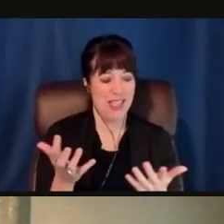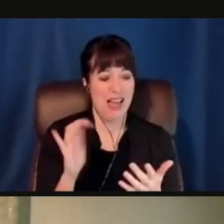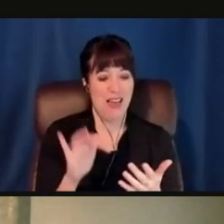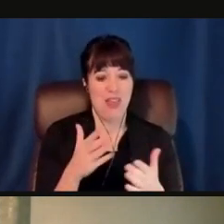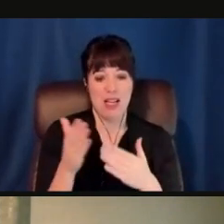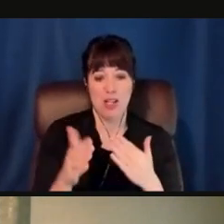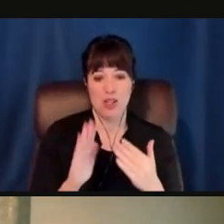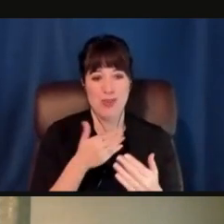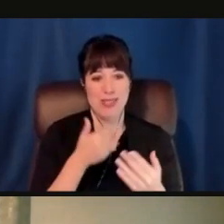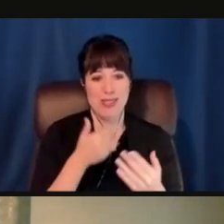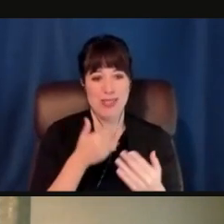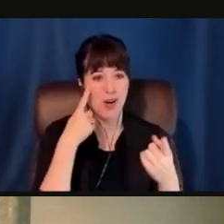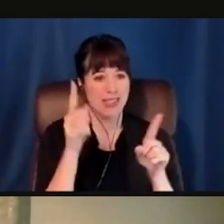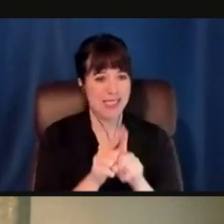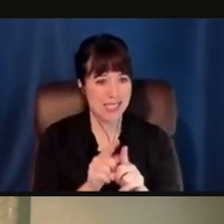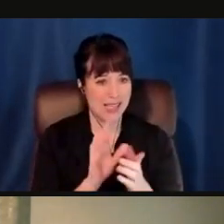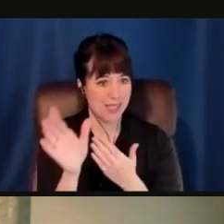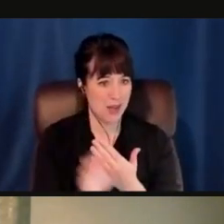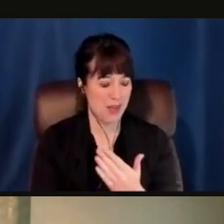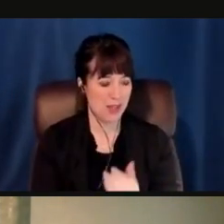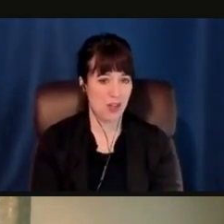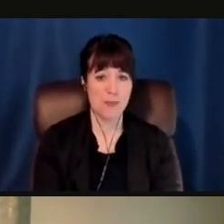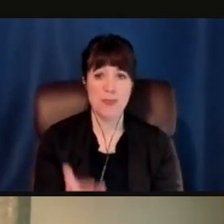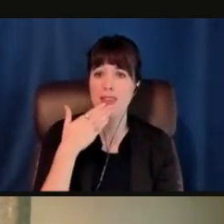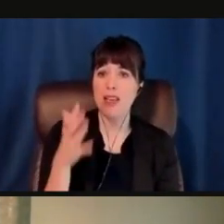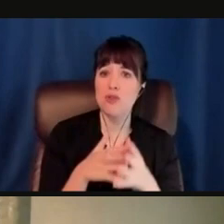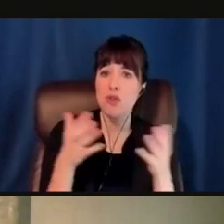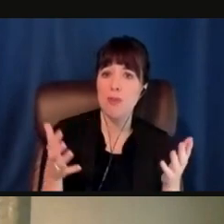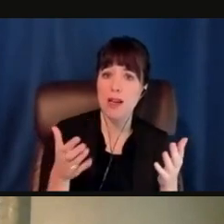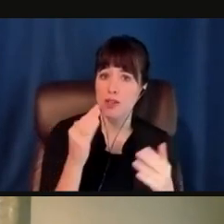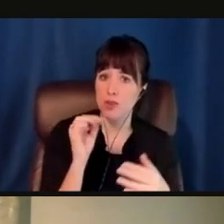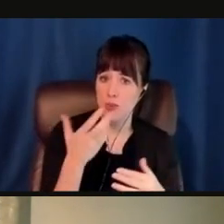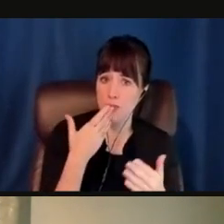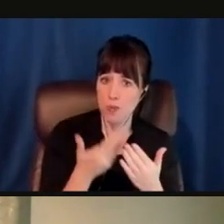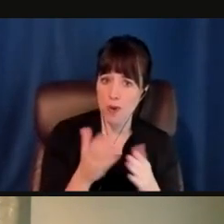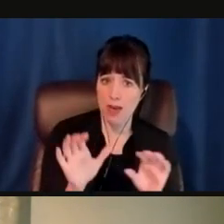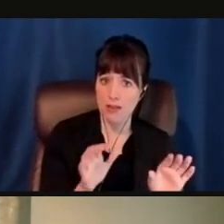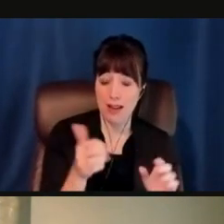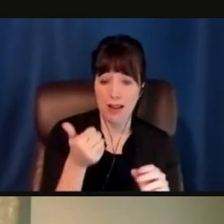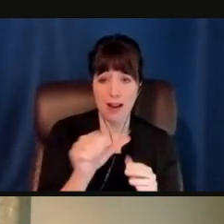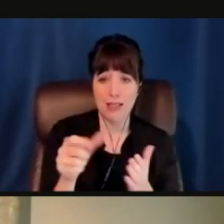concludes our consent calendar. Thank you so much. Well done. Is there any discussion?